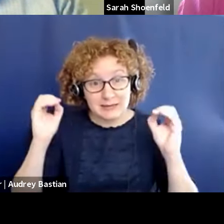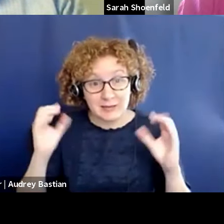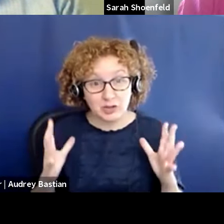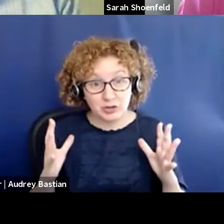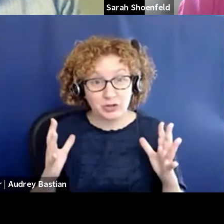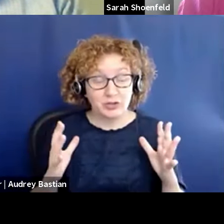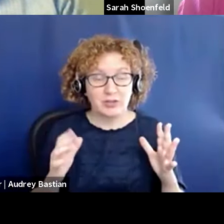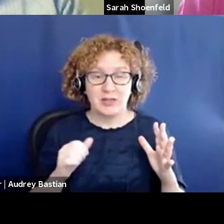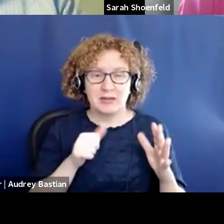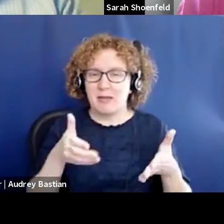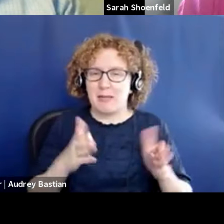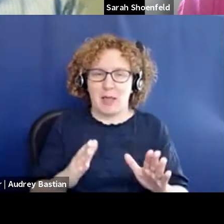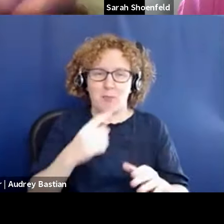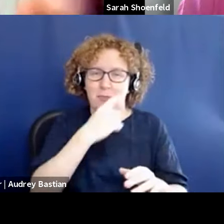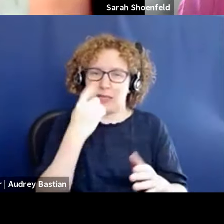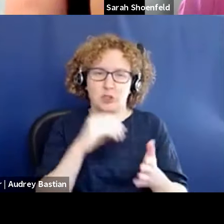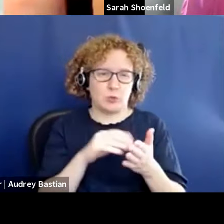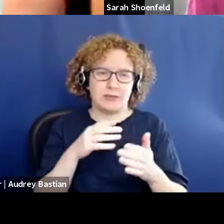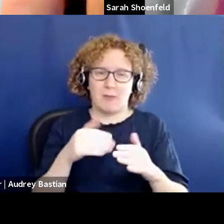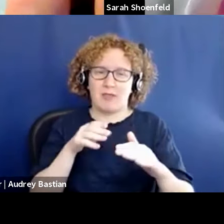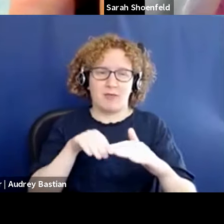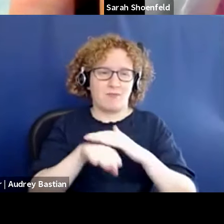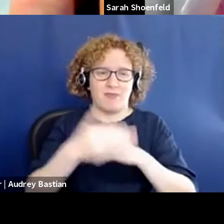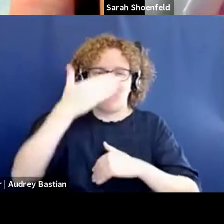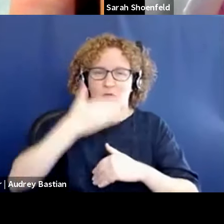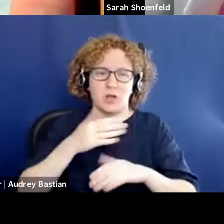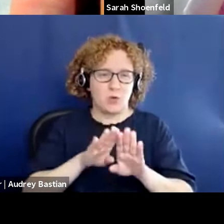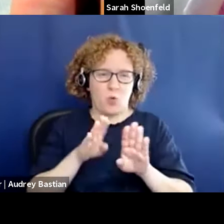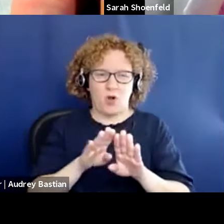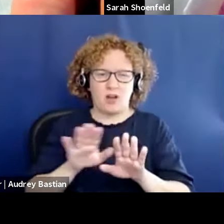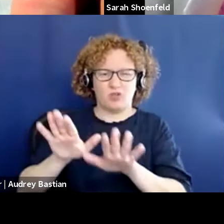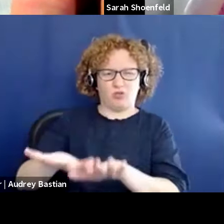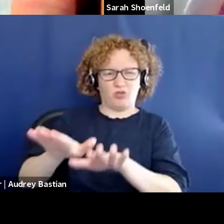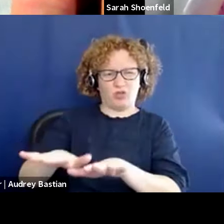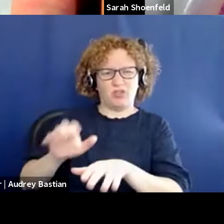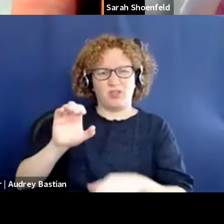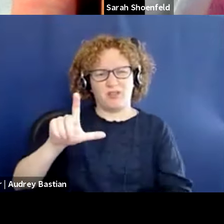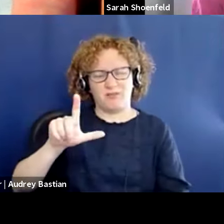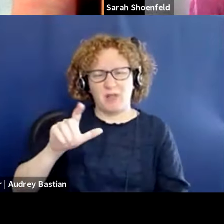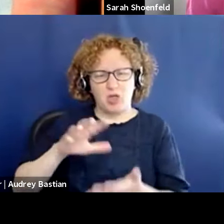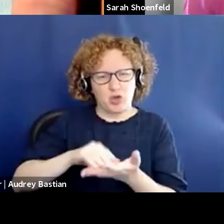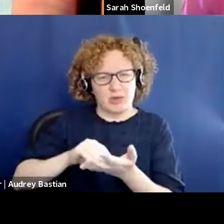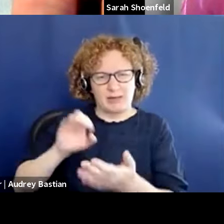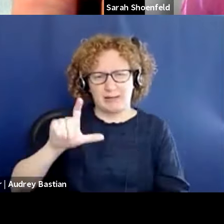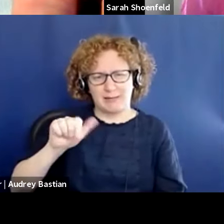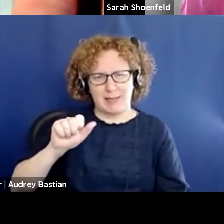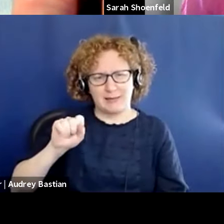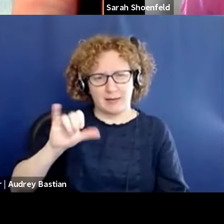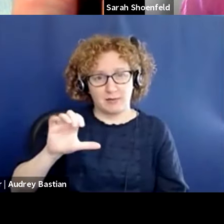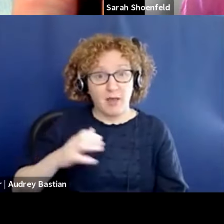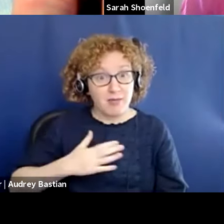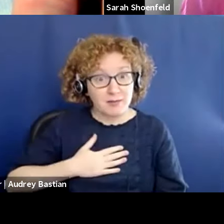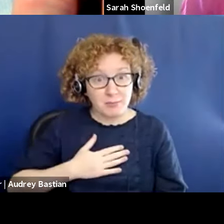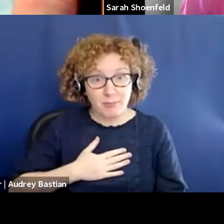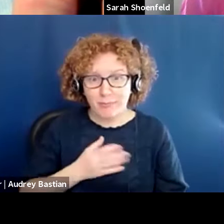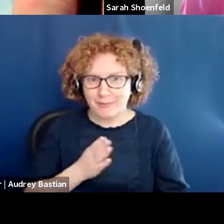students coming through the front door, discouraging Black people from learning the classics, which is my field, among other things. We have so